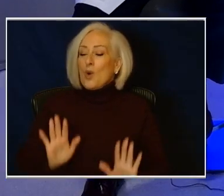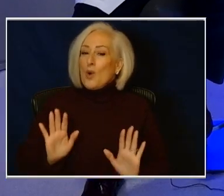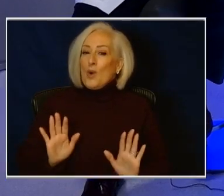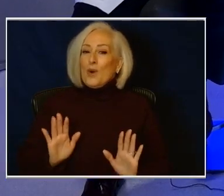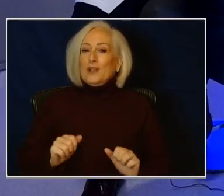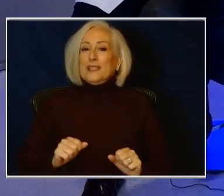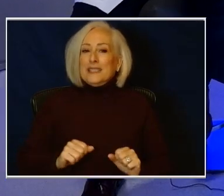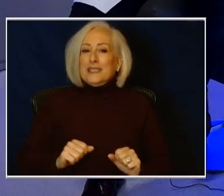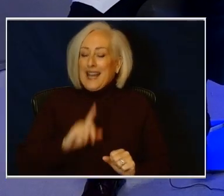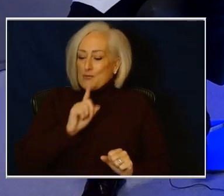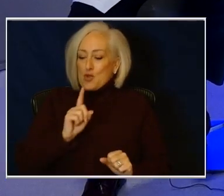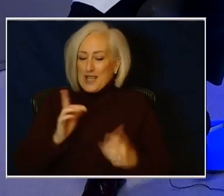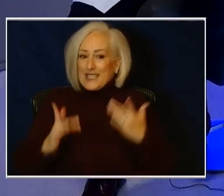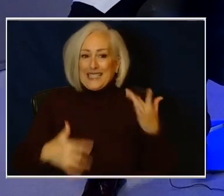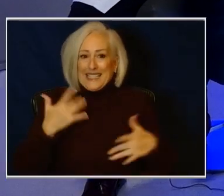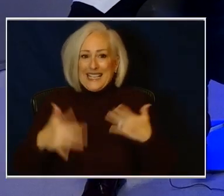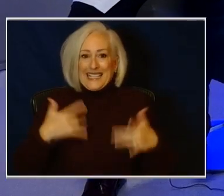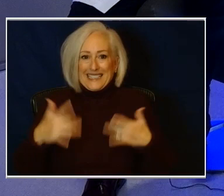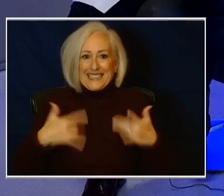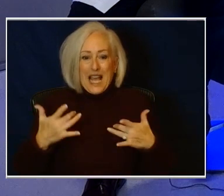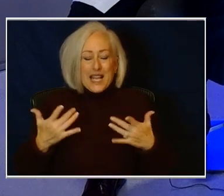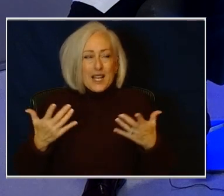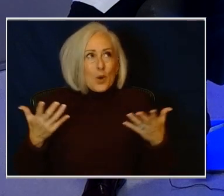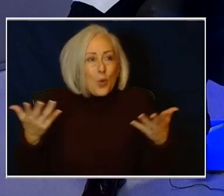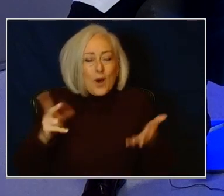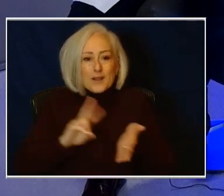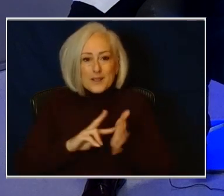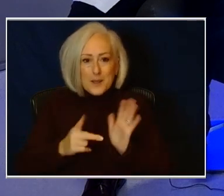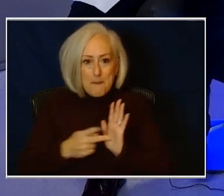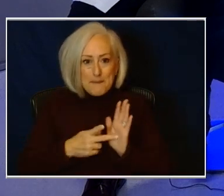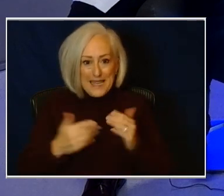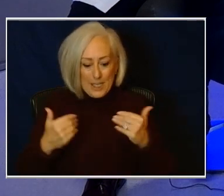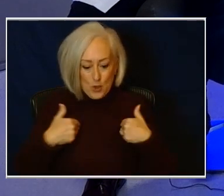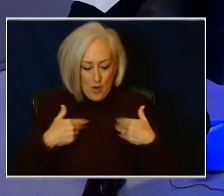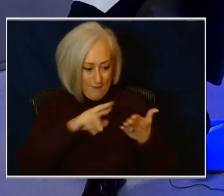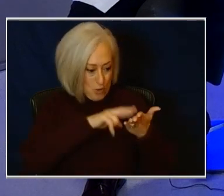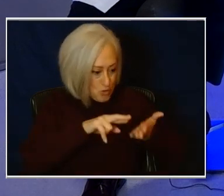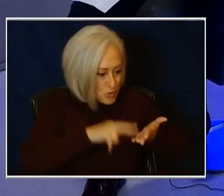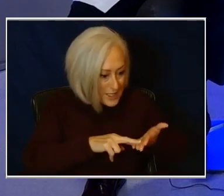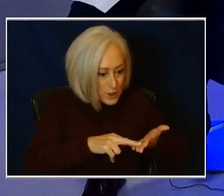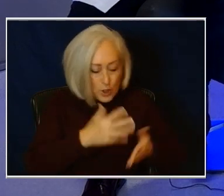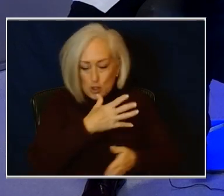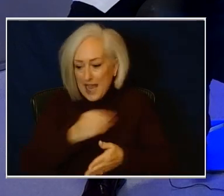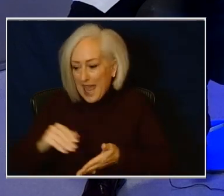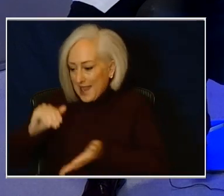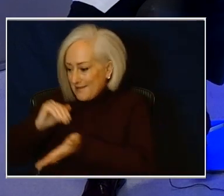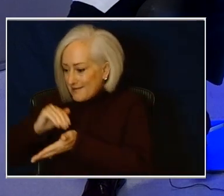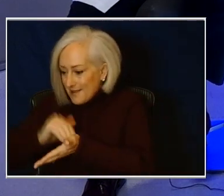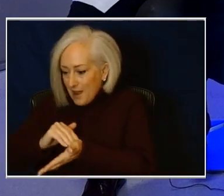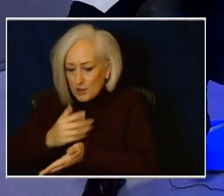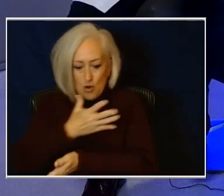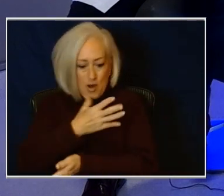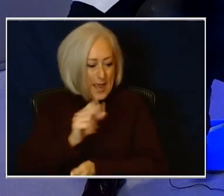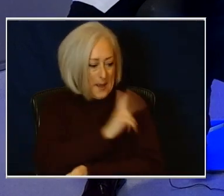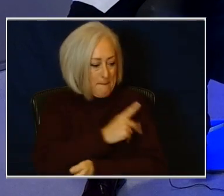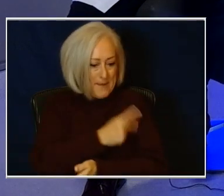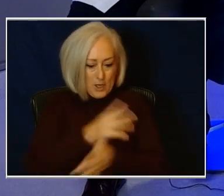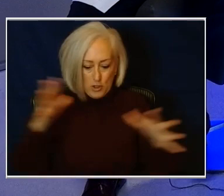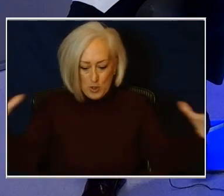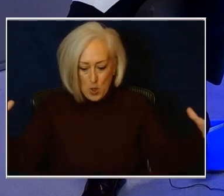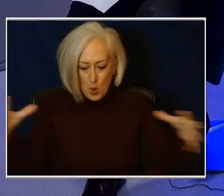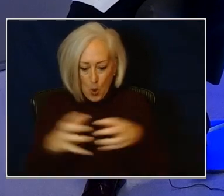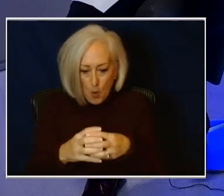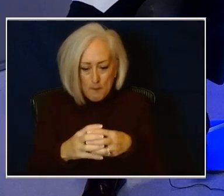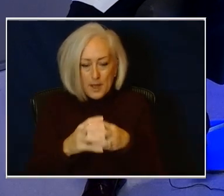really excited because, Ron Chen, what would it mean to have research and clinical and patient folks all in the same space? Because I think that's